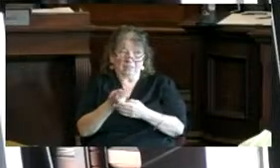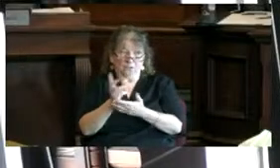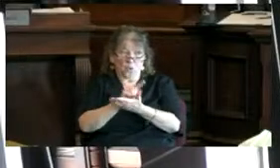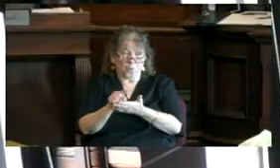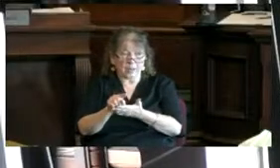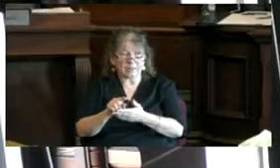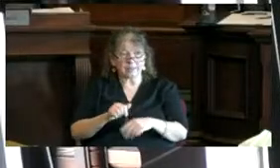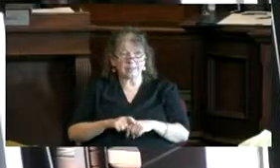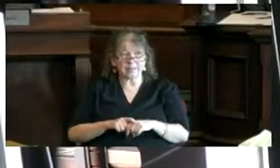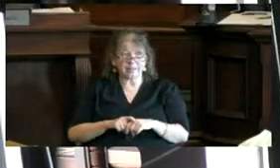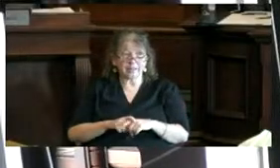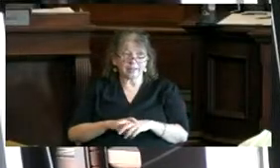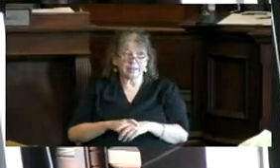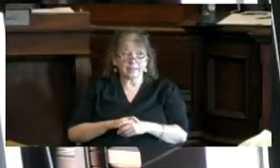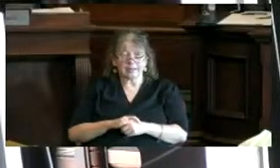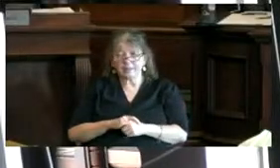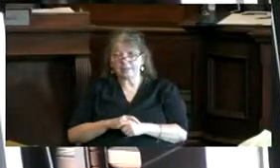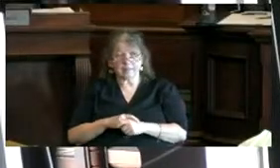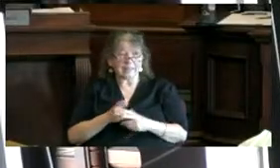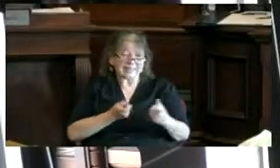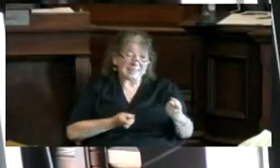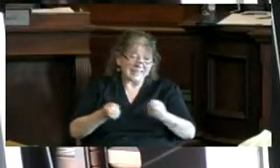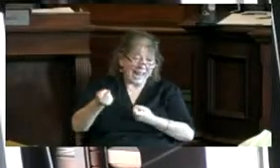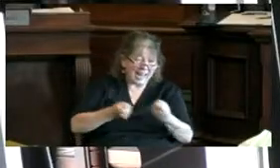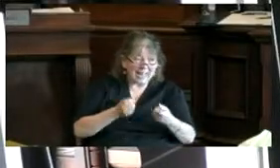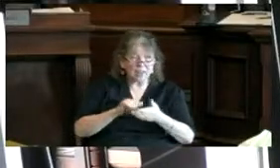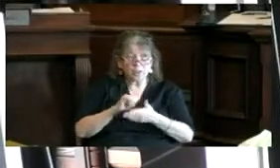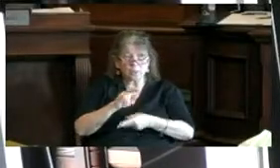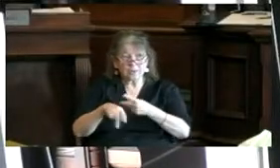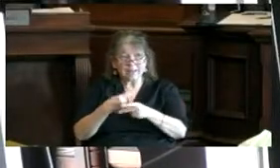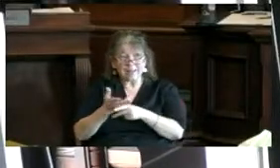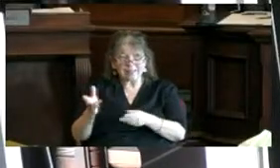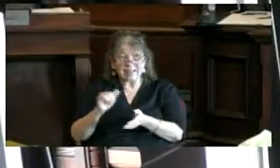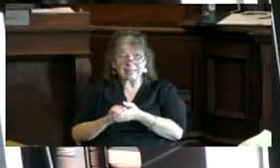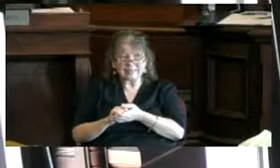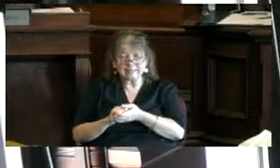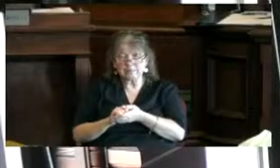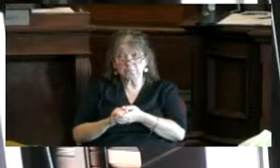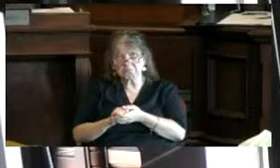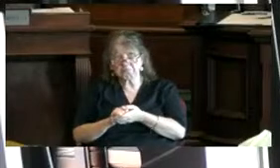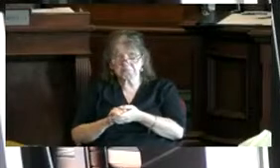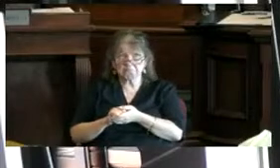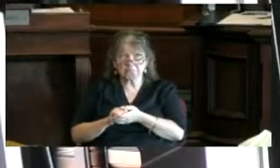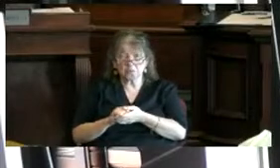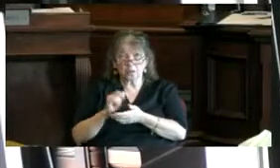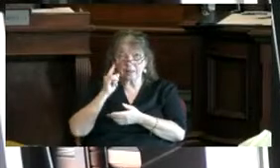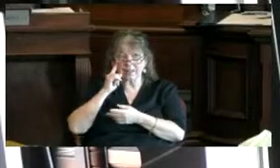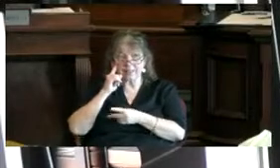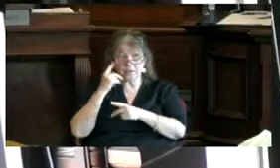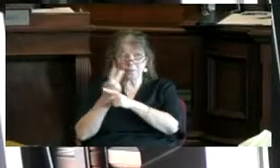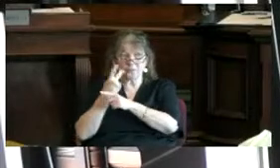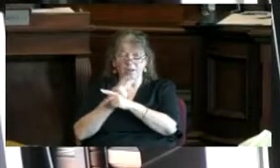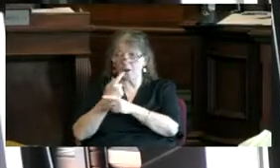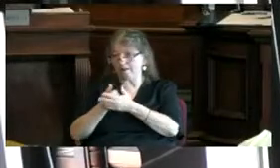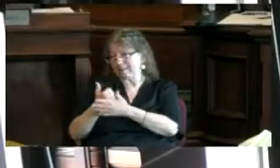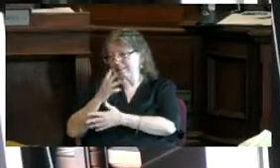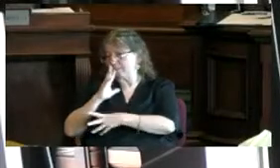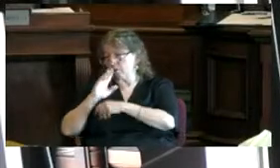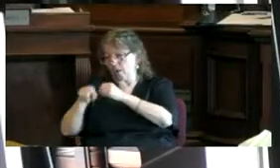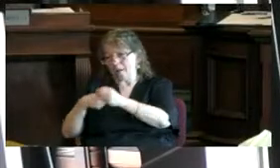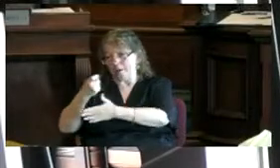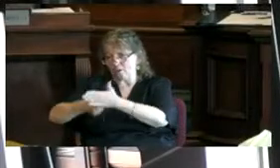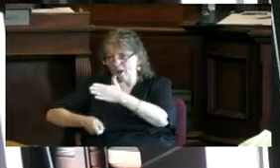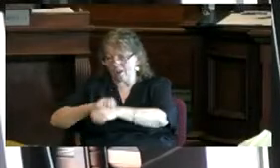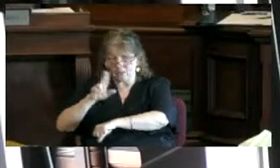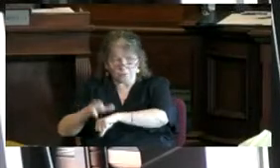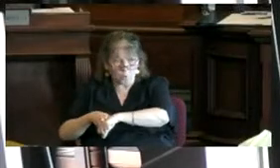Okay. Skating and features like that probably are, I can imagine what the response will be, which is it's a function of cost at this point in